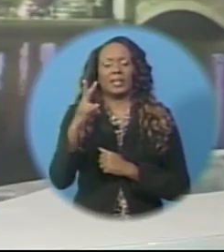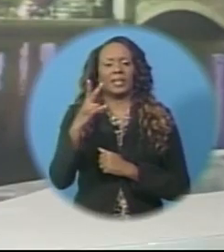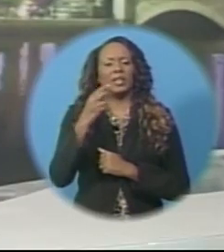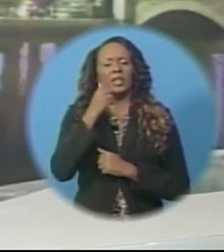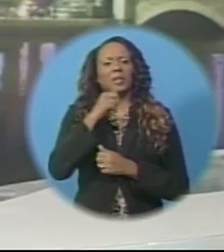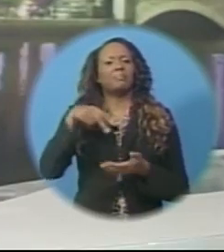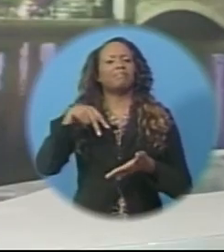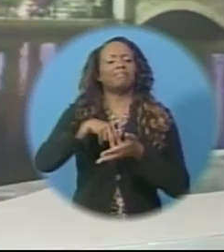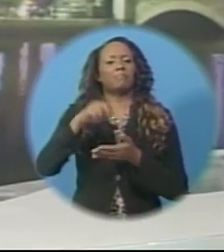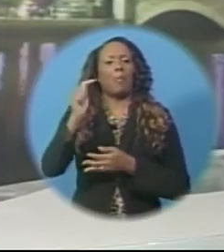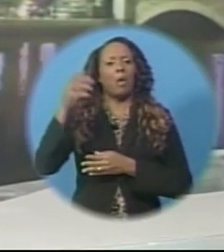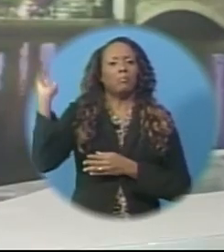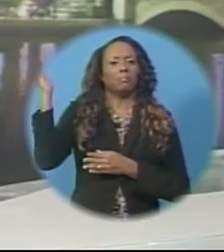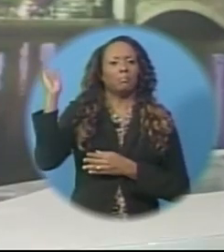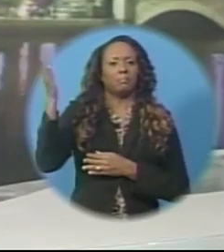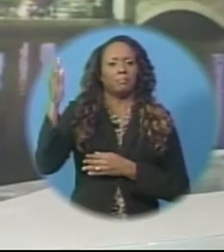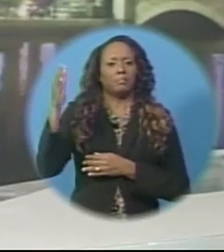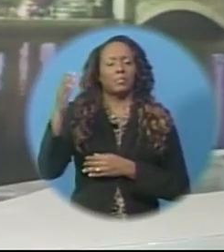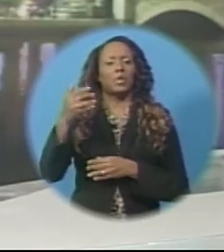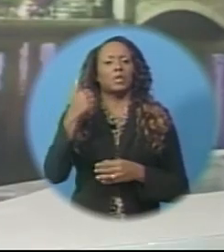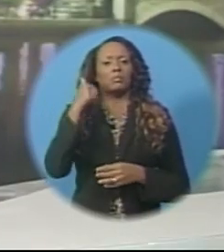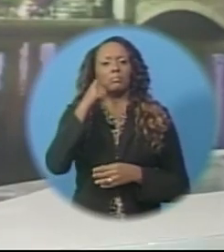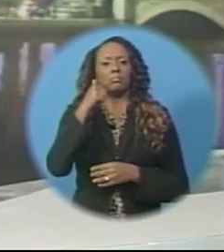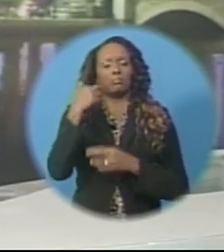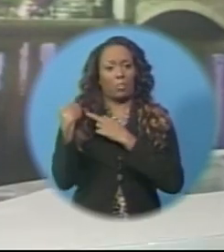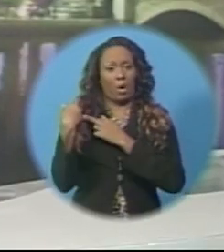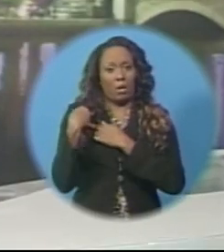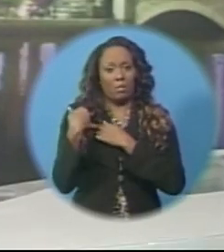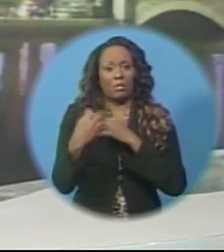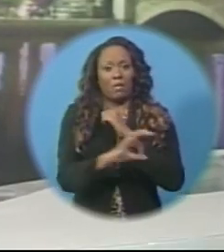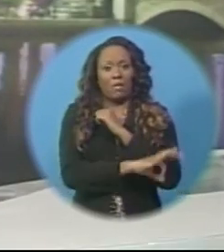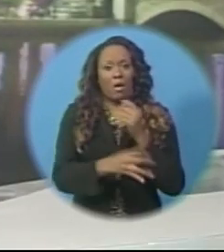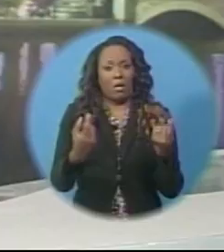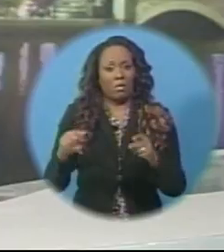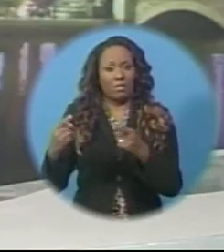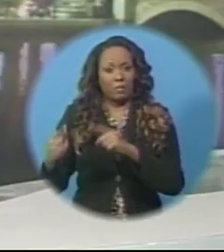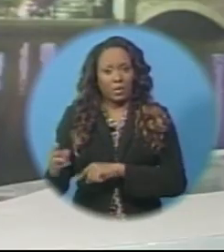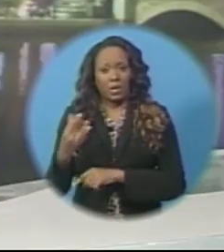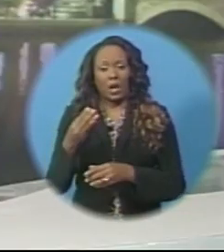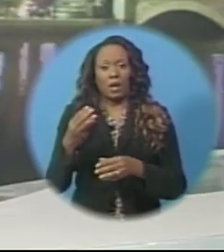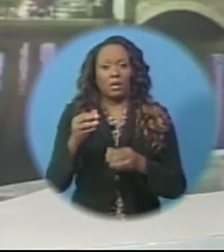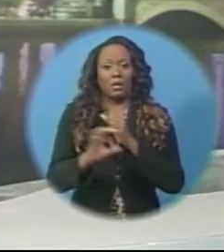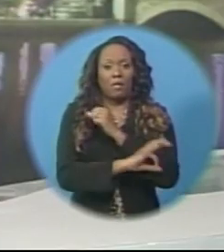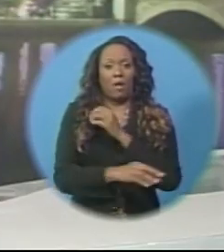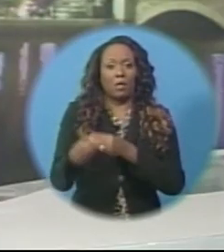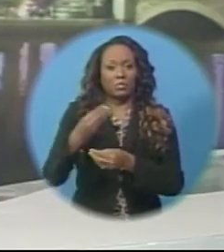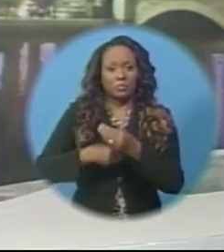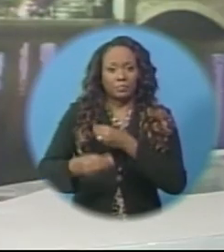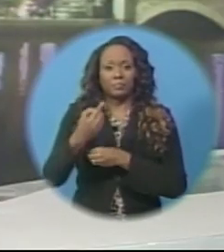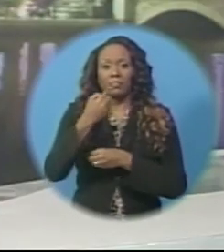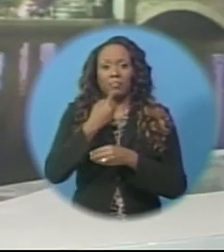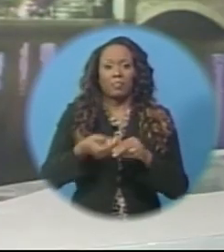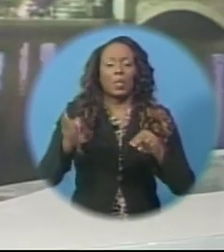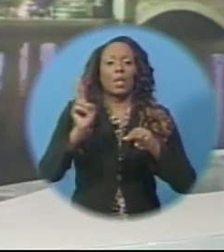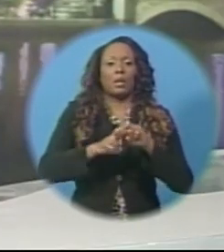the Minister of Foreign Affairs and Foreign Trade says the proposed increase in the number of notaries public will aid in making Barbados more